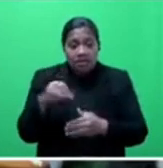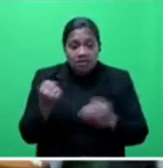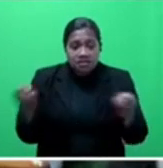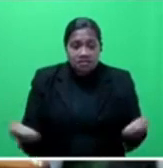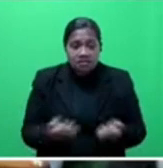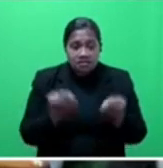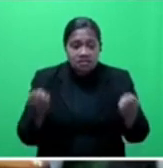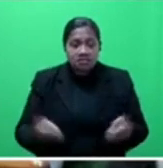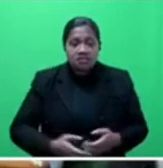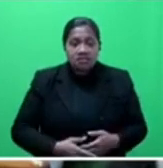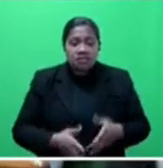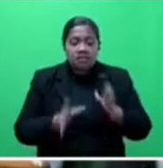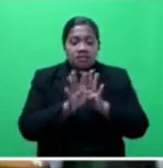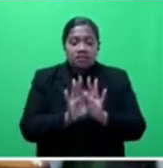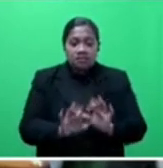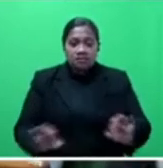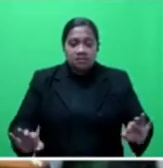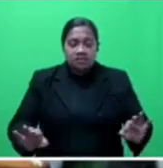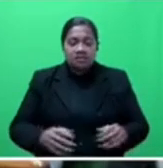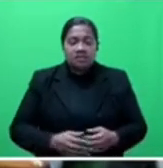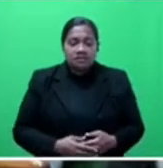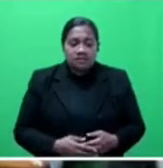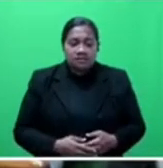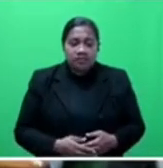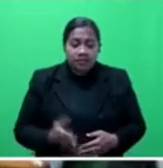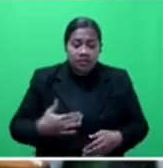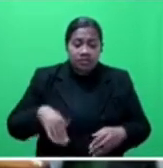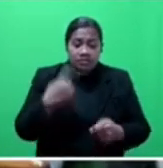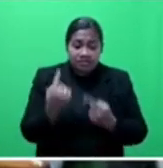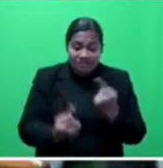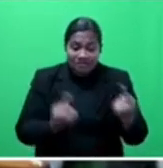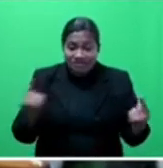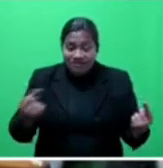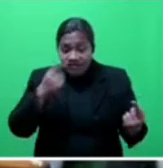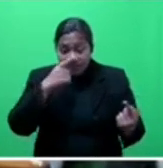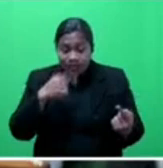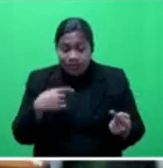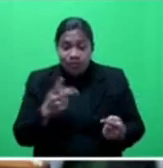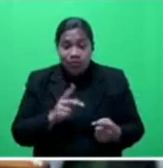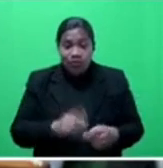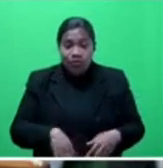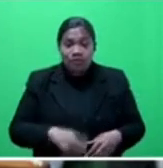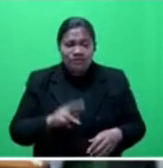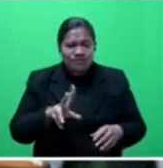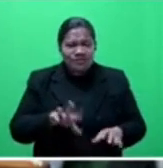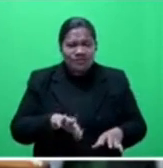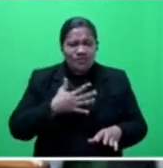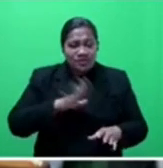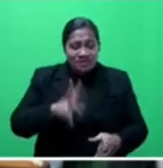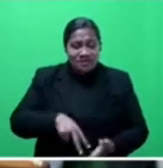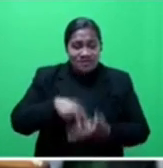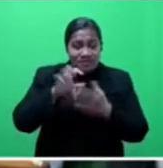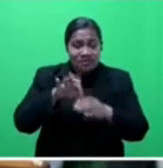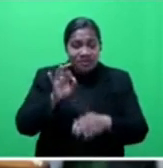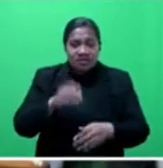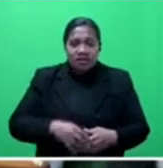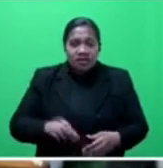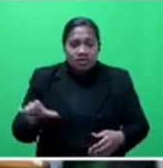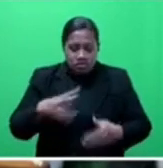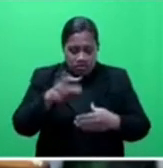and peace. Each aspiring candidate must continuously ask ourselves, what are our intentions for going into